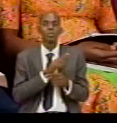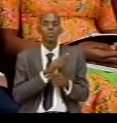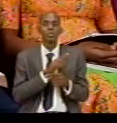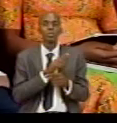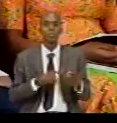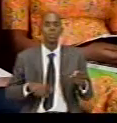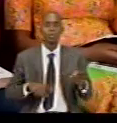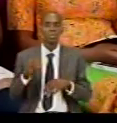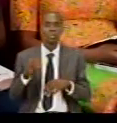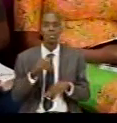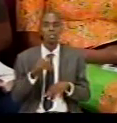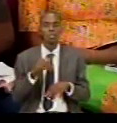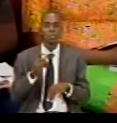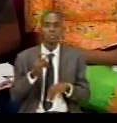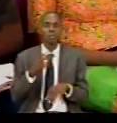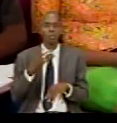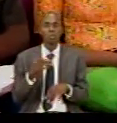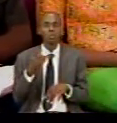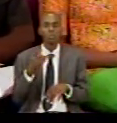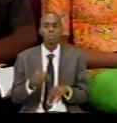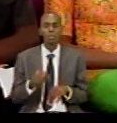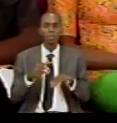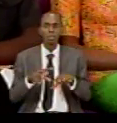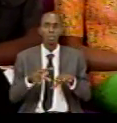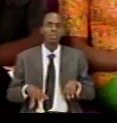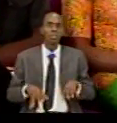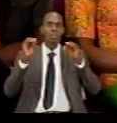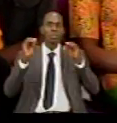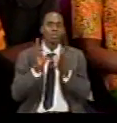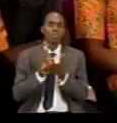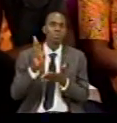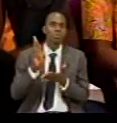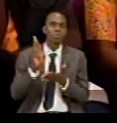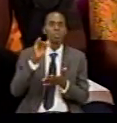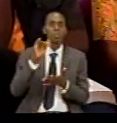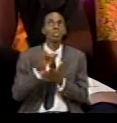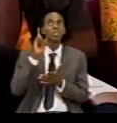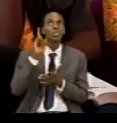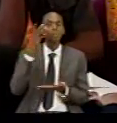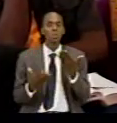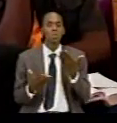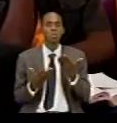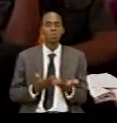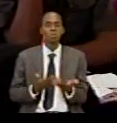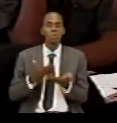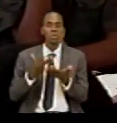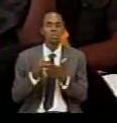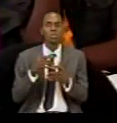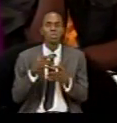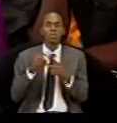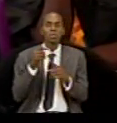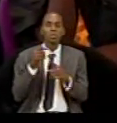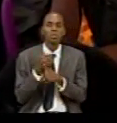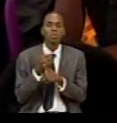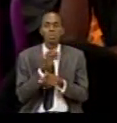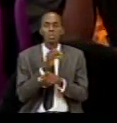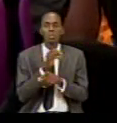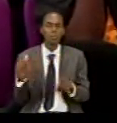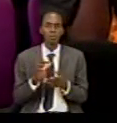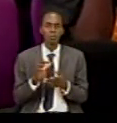time of the rapture, that he might present it to himself a glorious church, not having